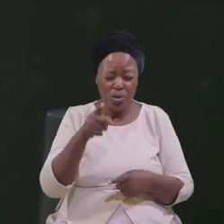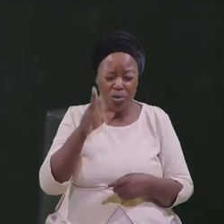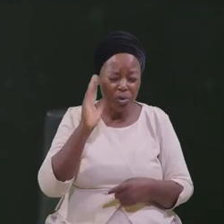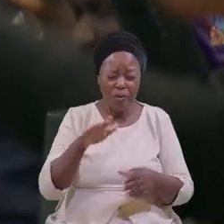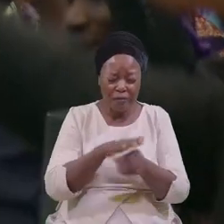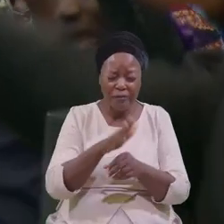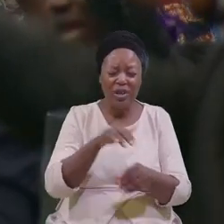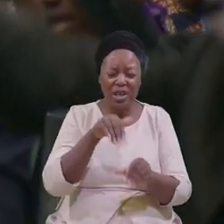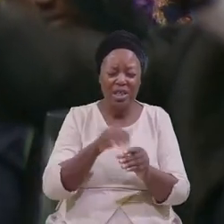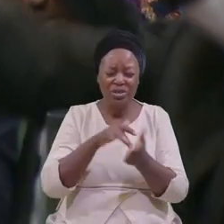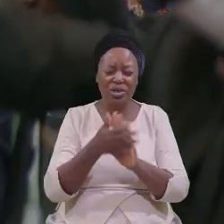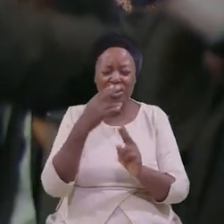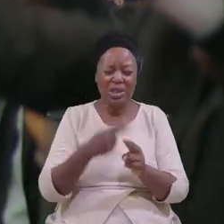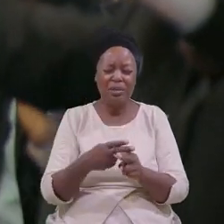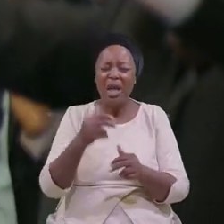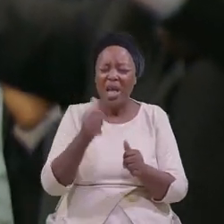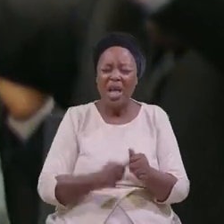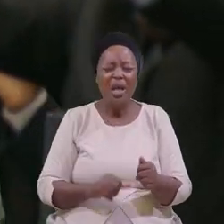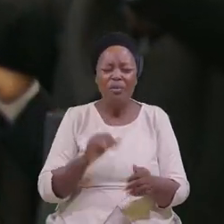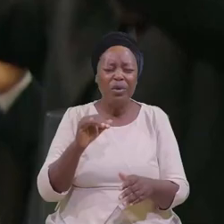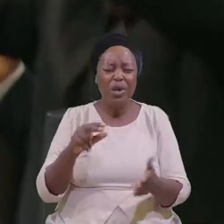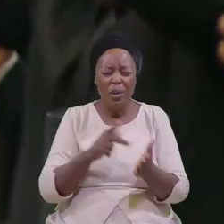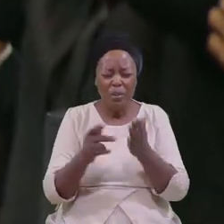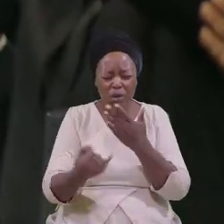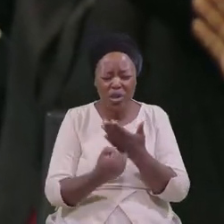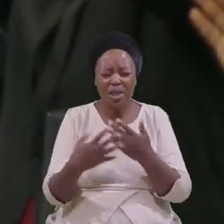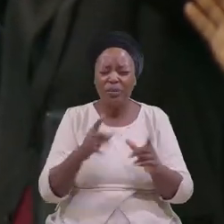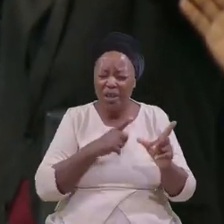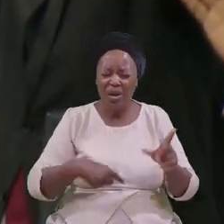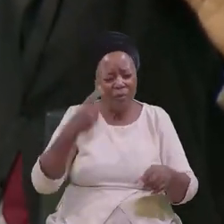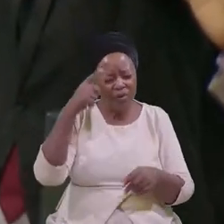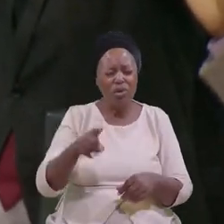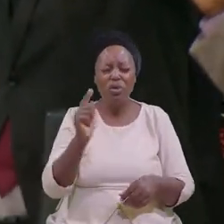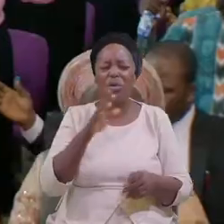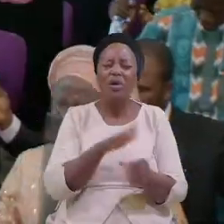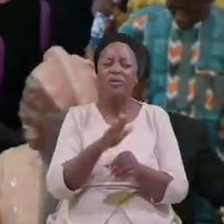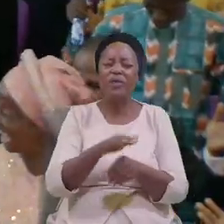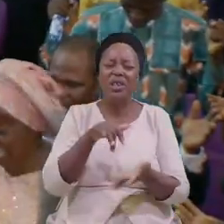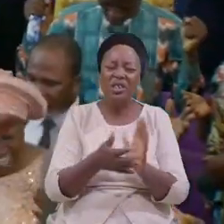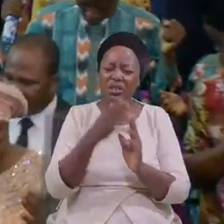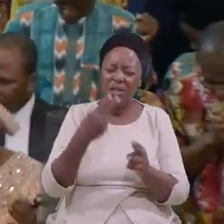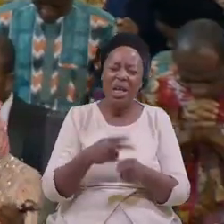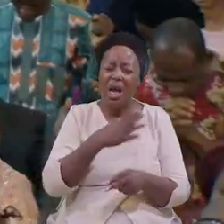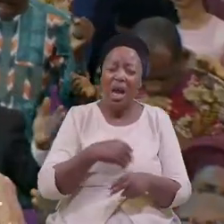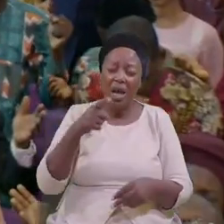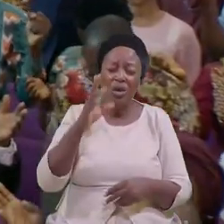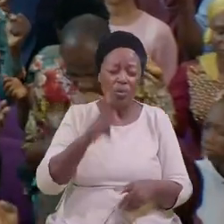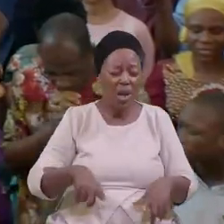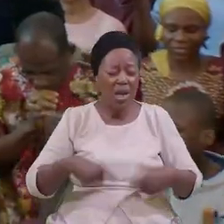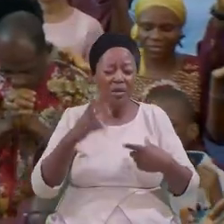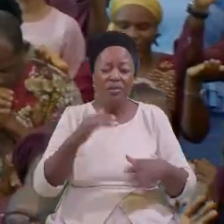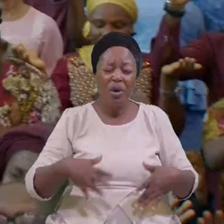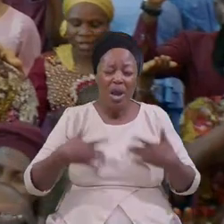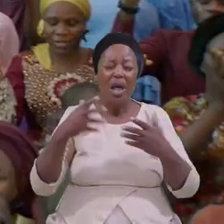fulfill. Every project of the Lord for you, you will fulfill. And you will live your life